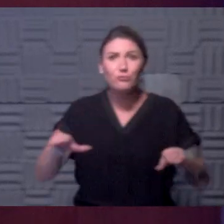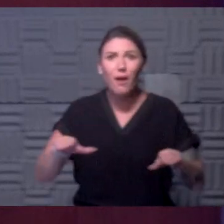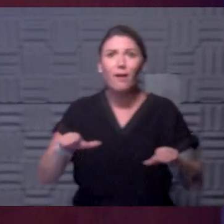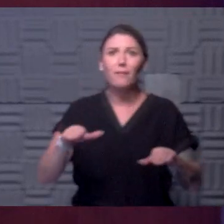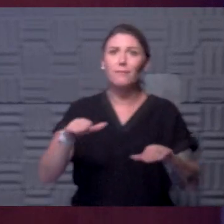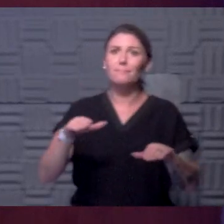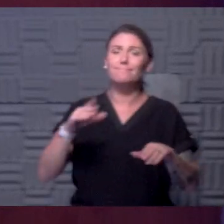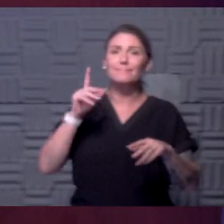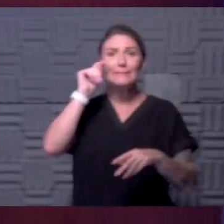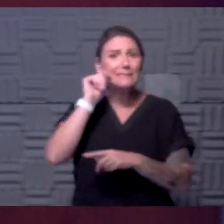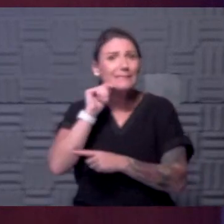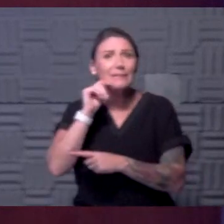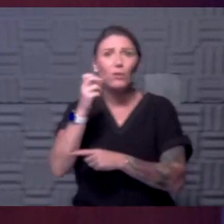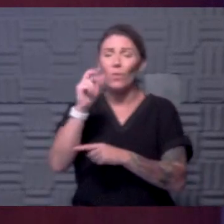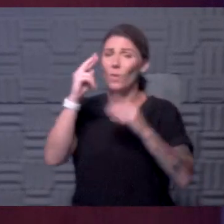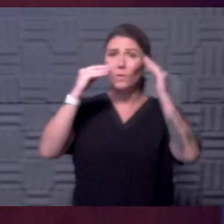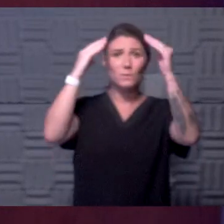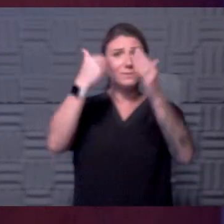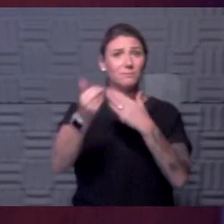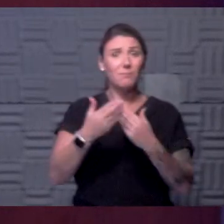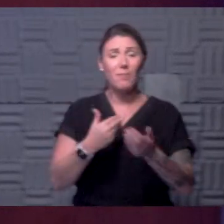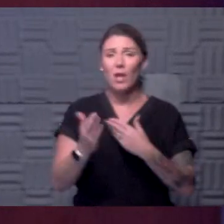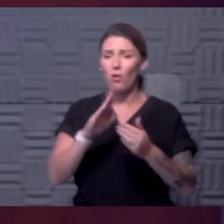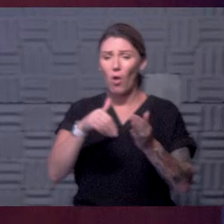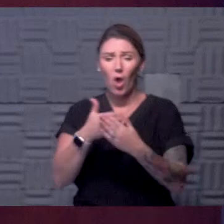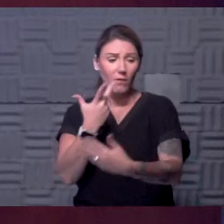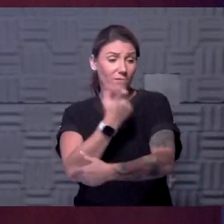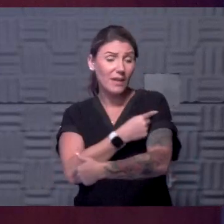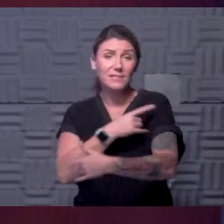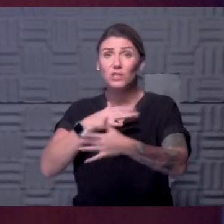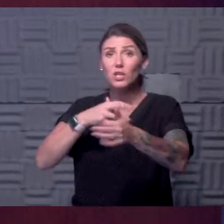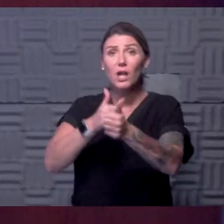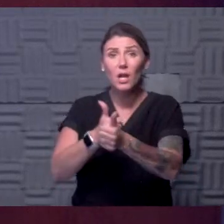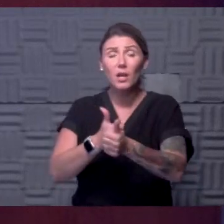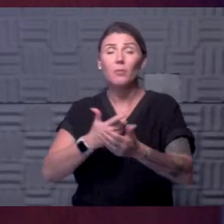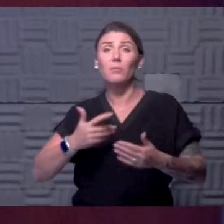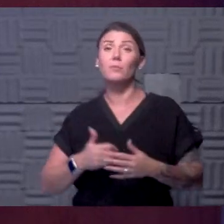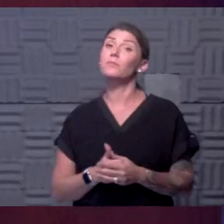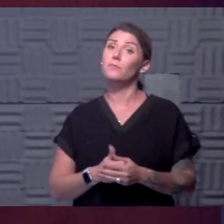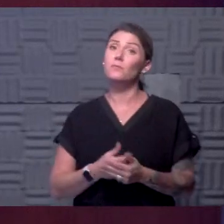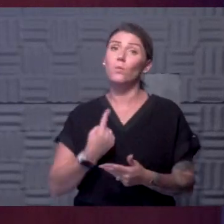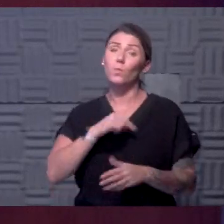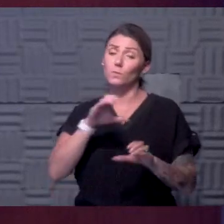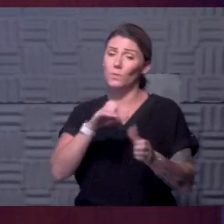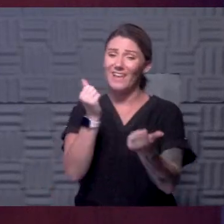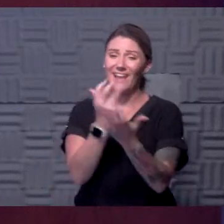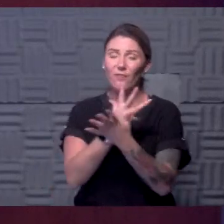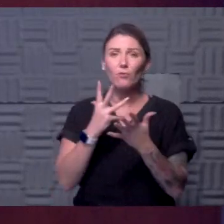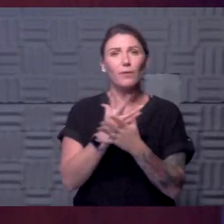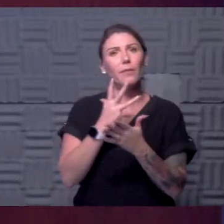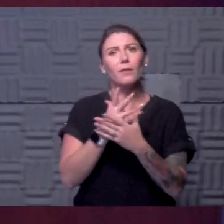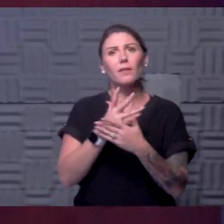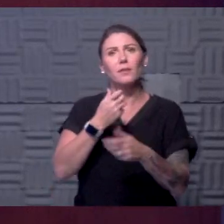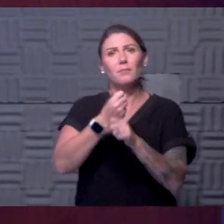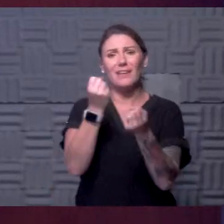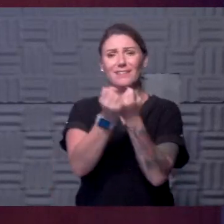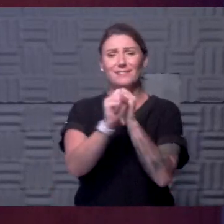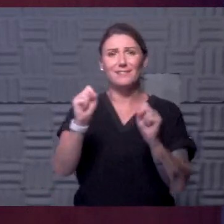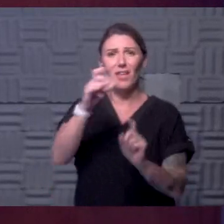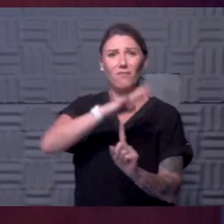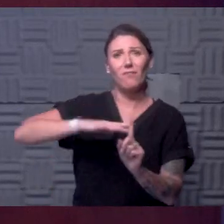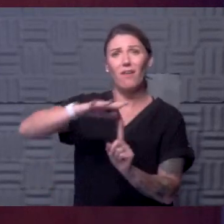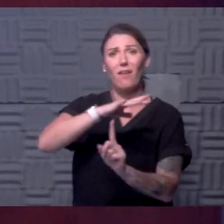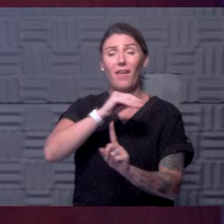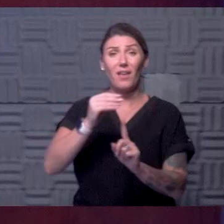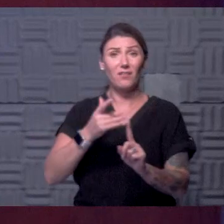is crucial. Getting those vaccinations all caught up to date. We'll do everything we can to make it a safe environment and make them